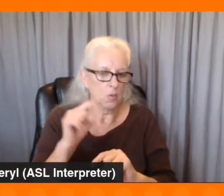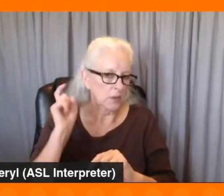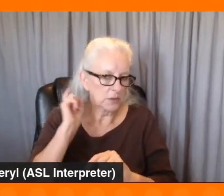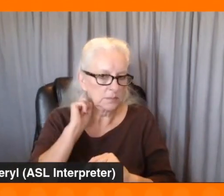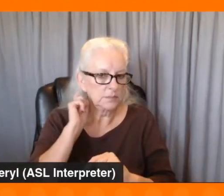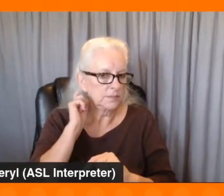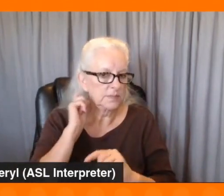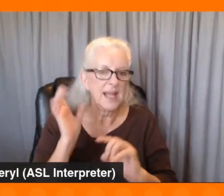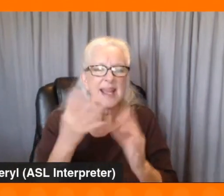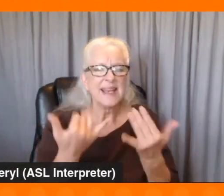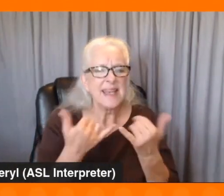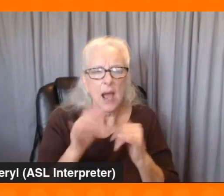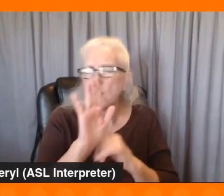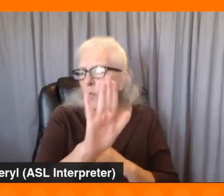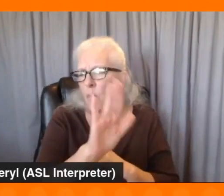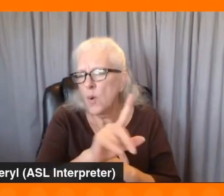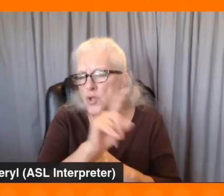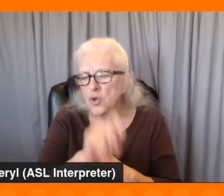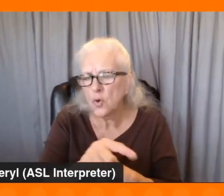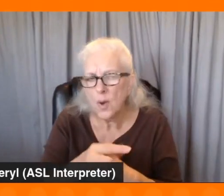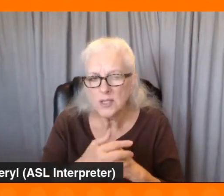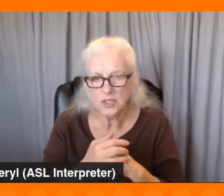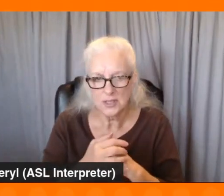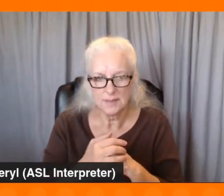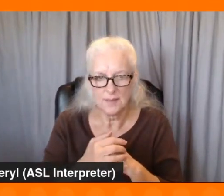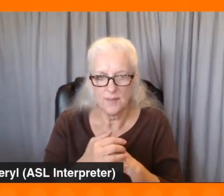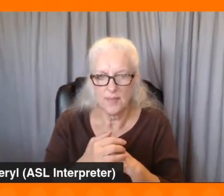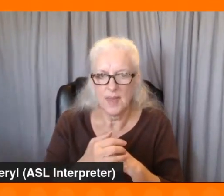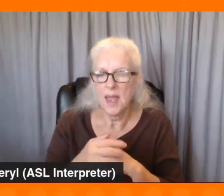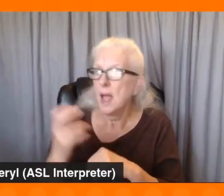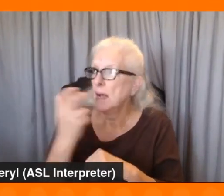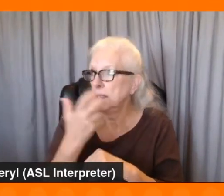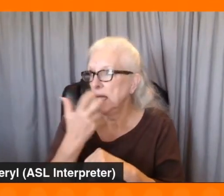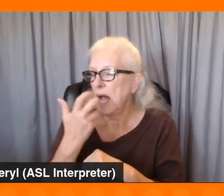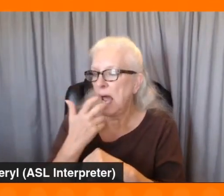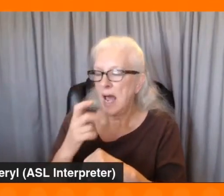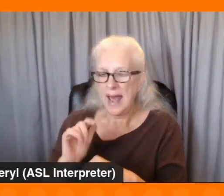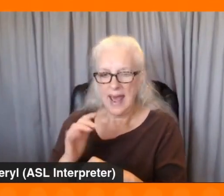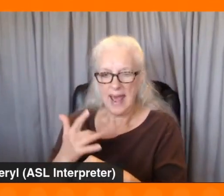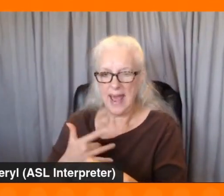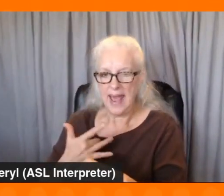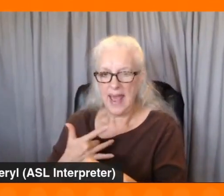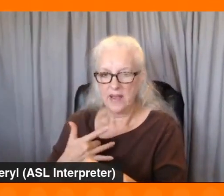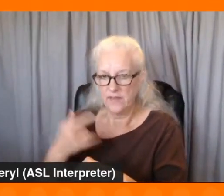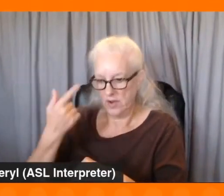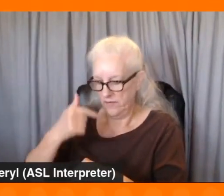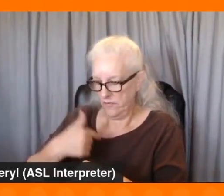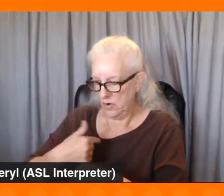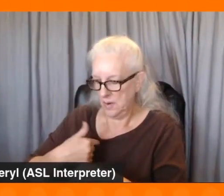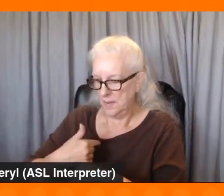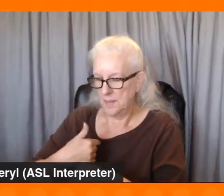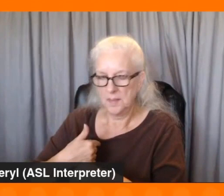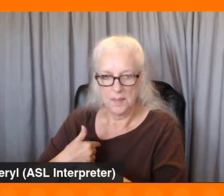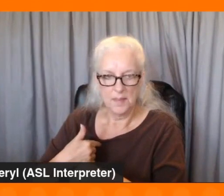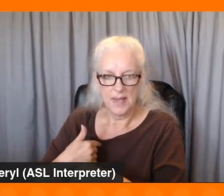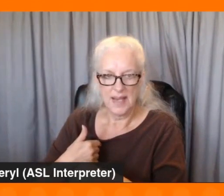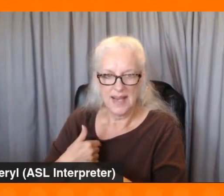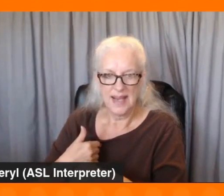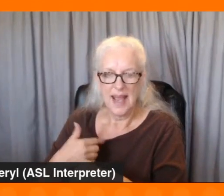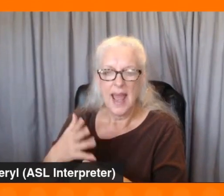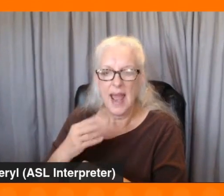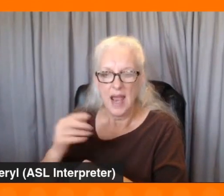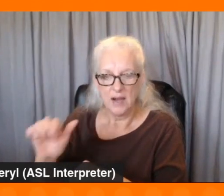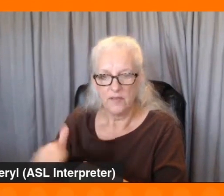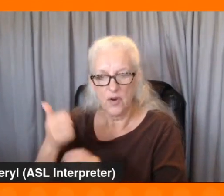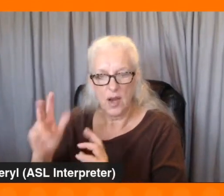What about you? What is your question to ponder? Awesome. I feel like for me, like many other participants